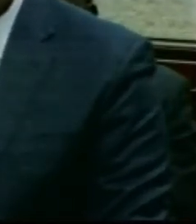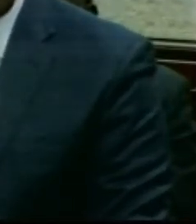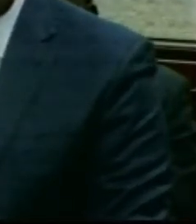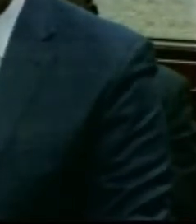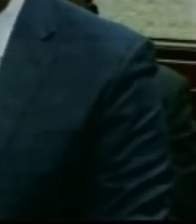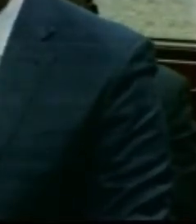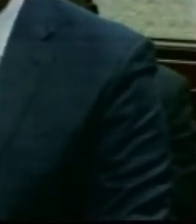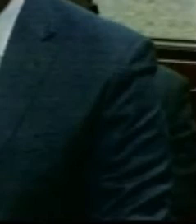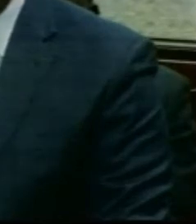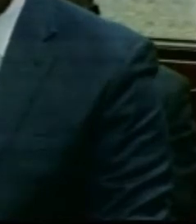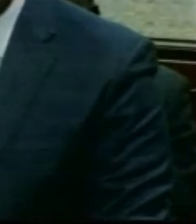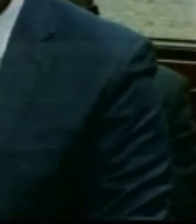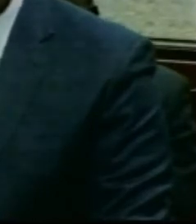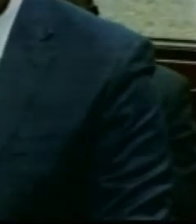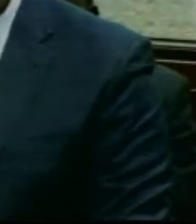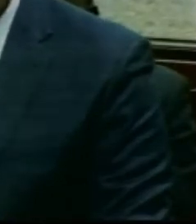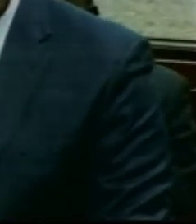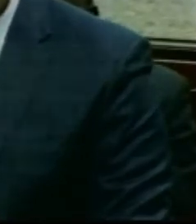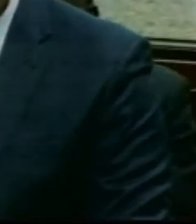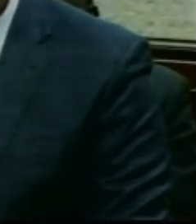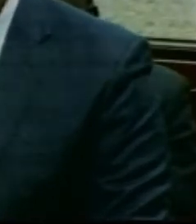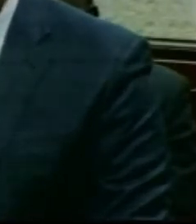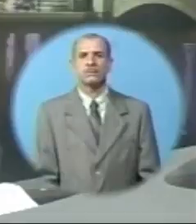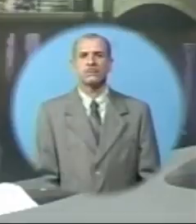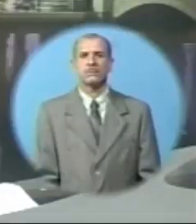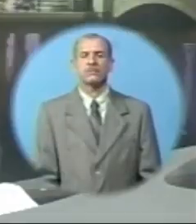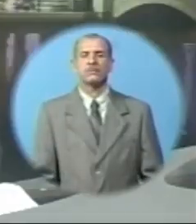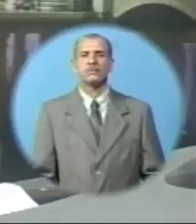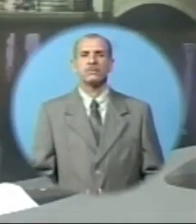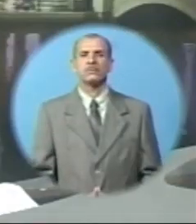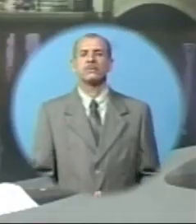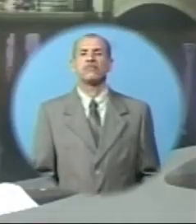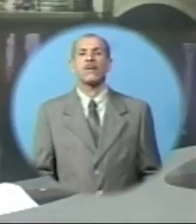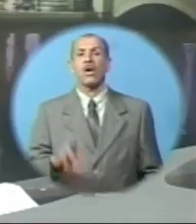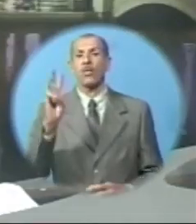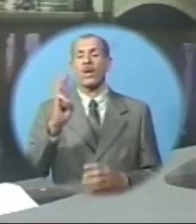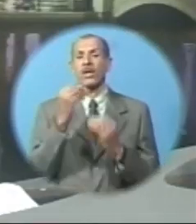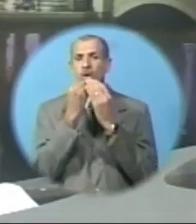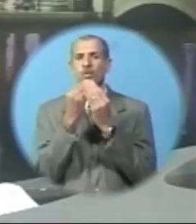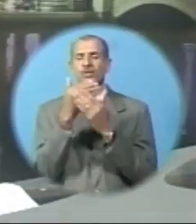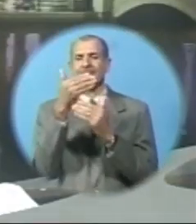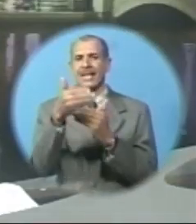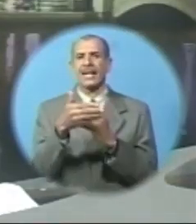other services subsector by 2.5%. Well, the news is next.